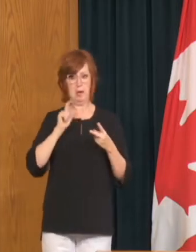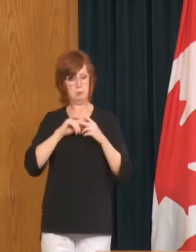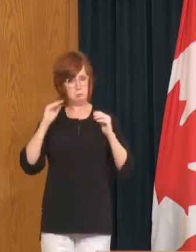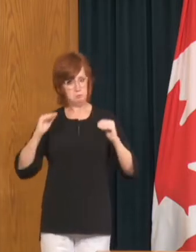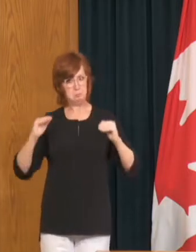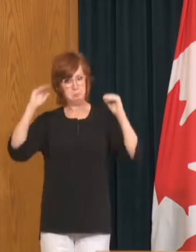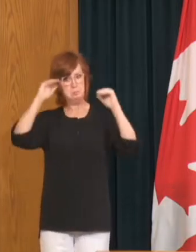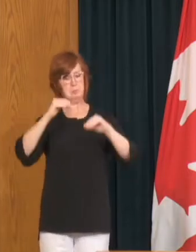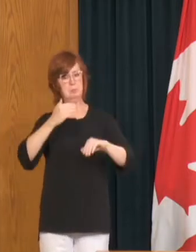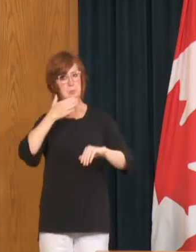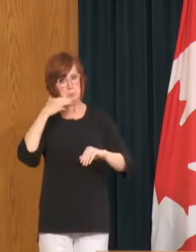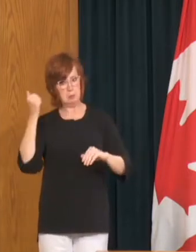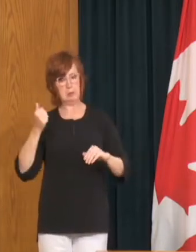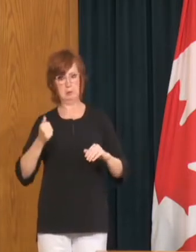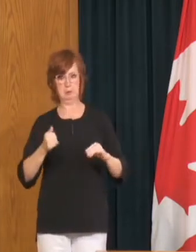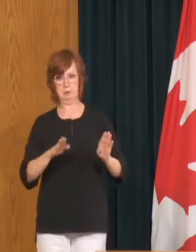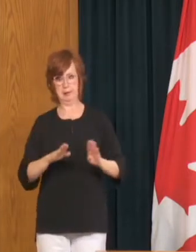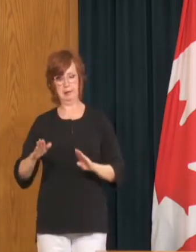continue to strive for